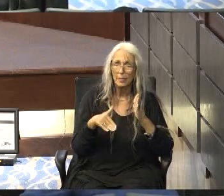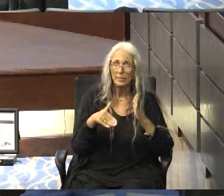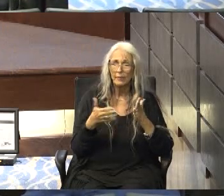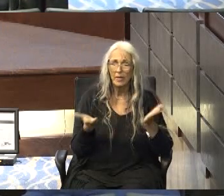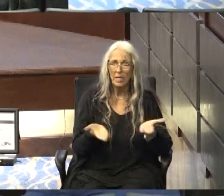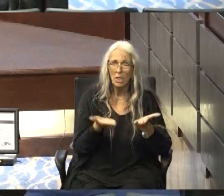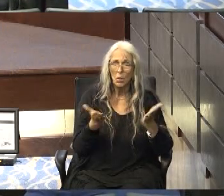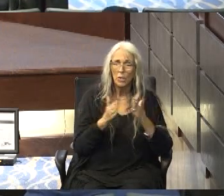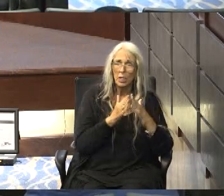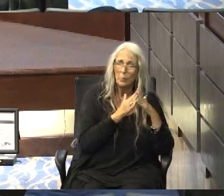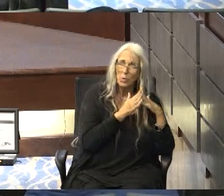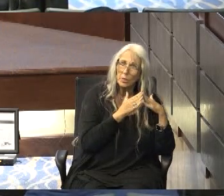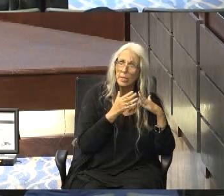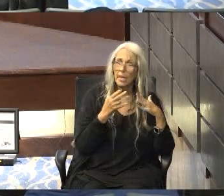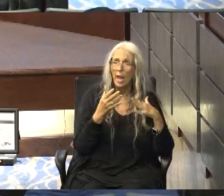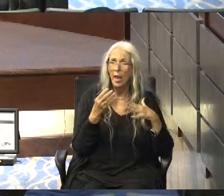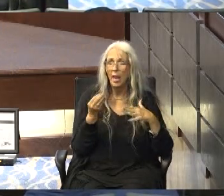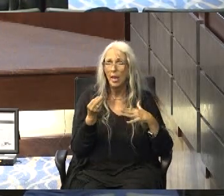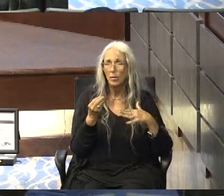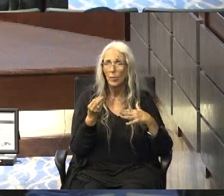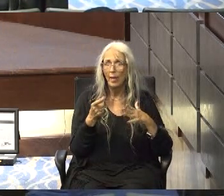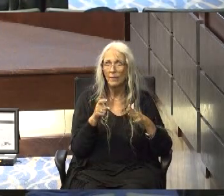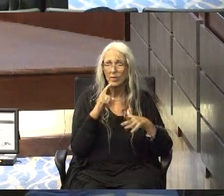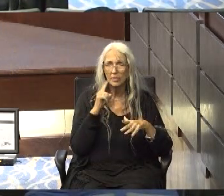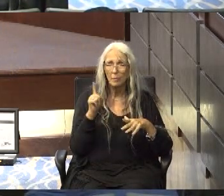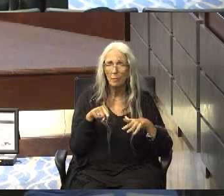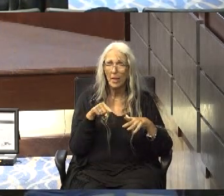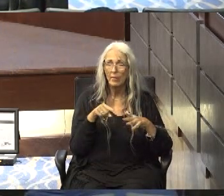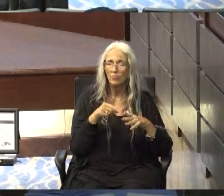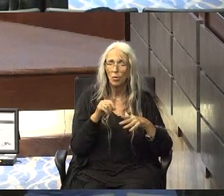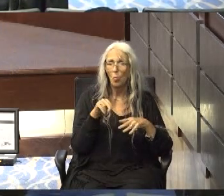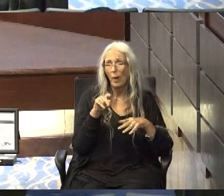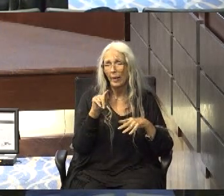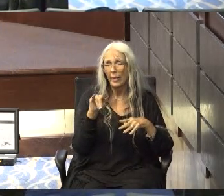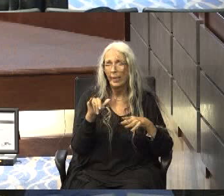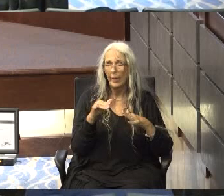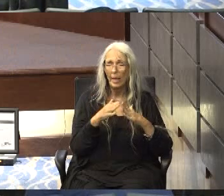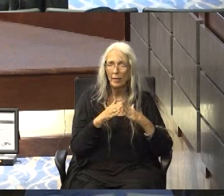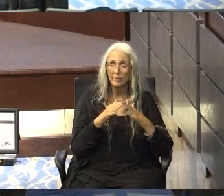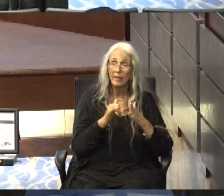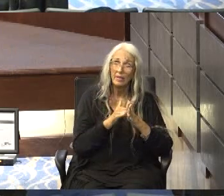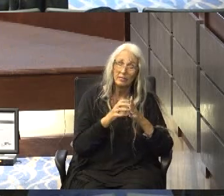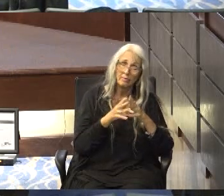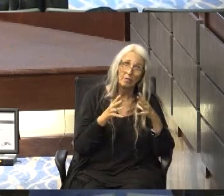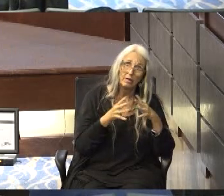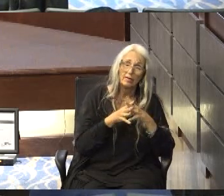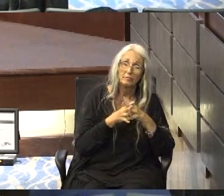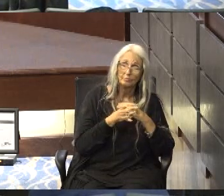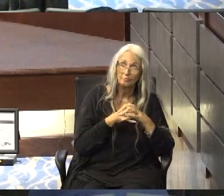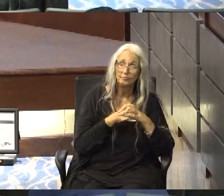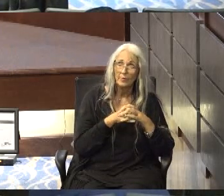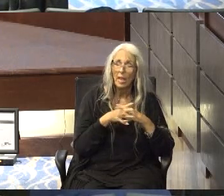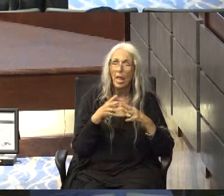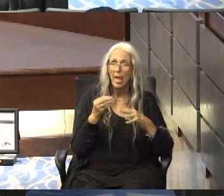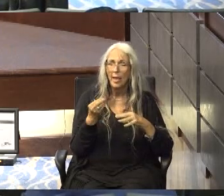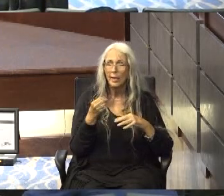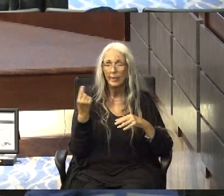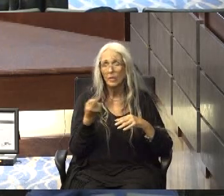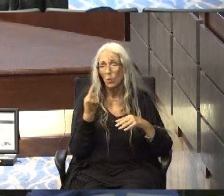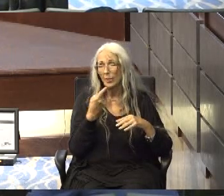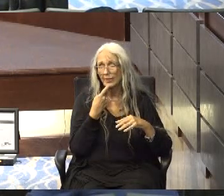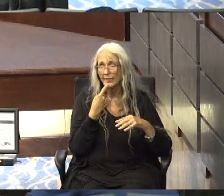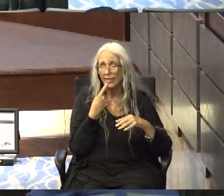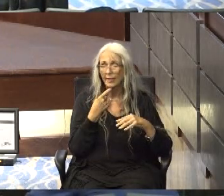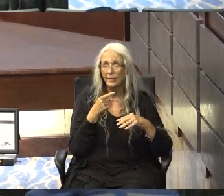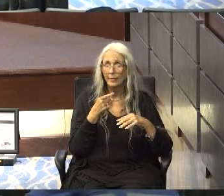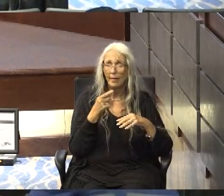community, and we have a pent-up demand for good, affordable, quality housing, and so that's a lot to balance. And all I would say is that, echo